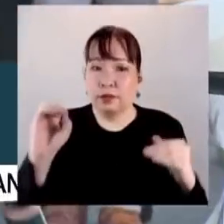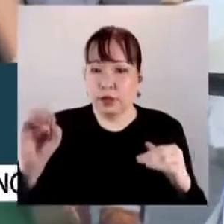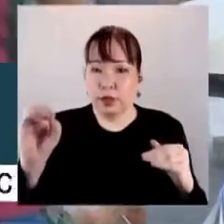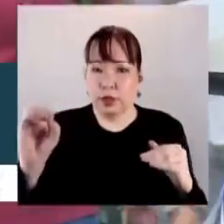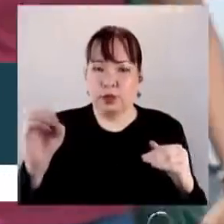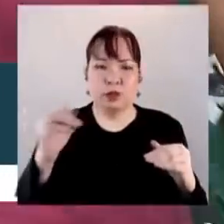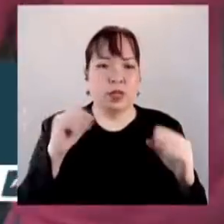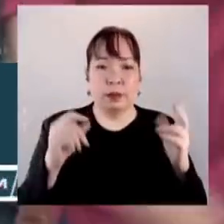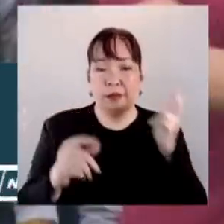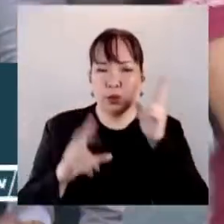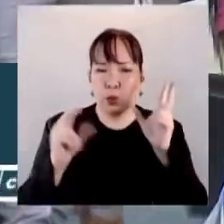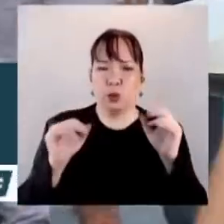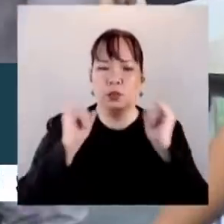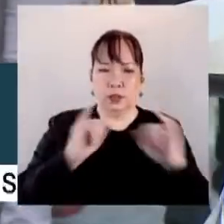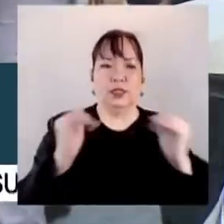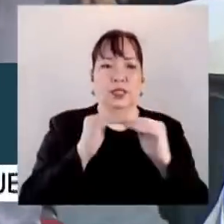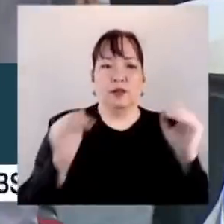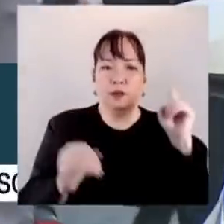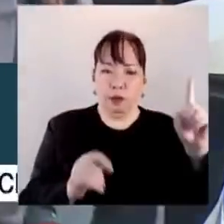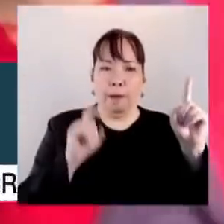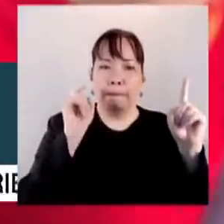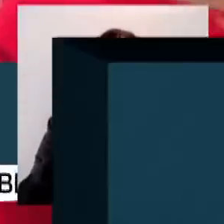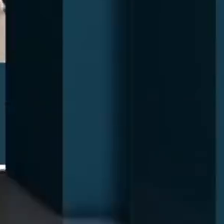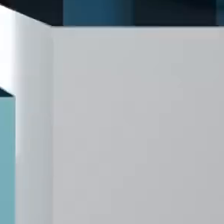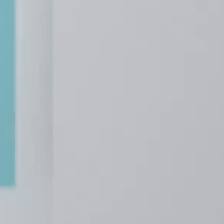in place amid the threat of new variants.